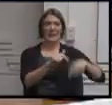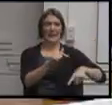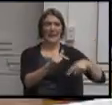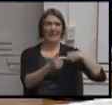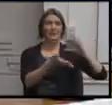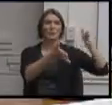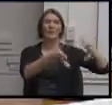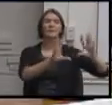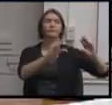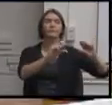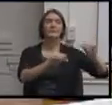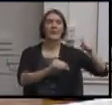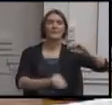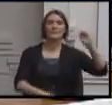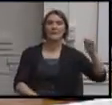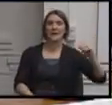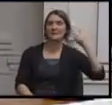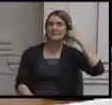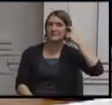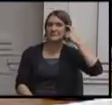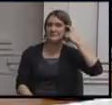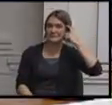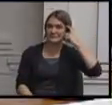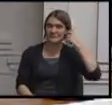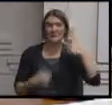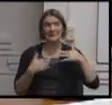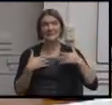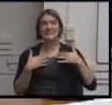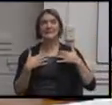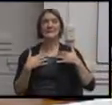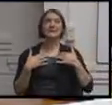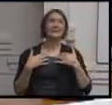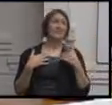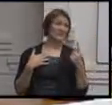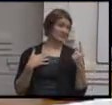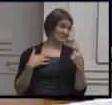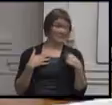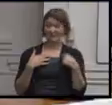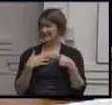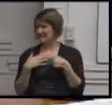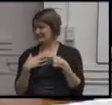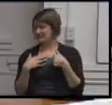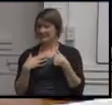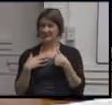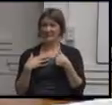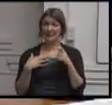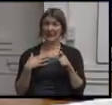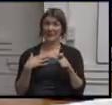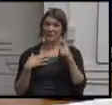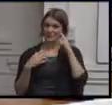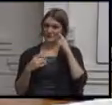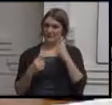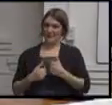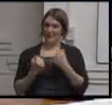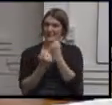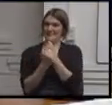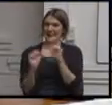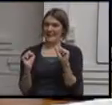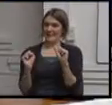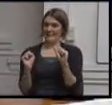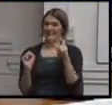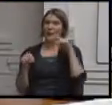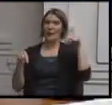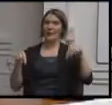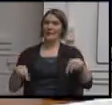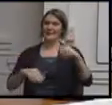because we also are facing probably $400,000 or $500,000 worth of work on life safety issues that has to be done at the municipal